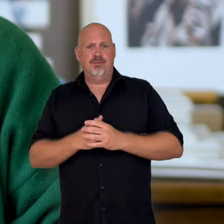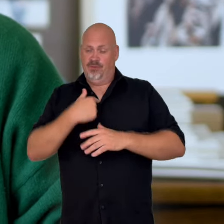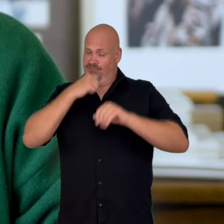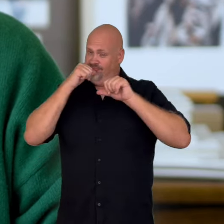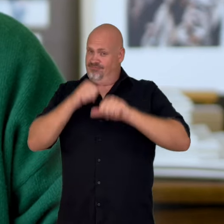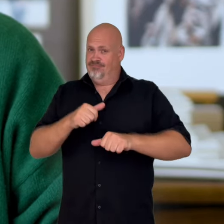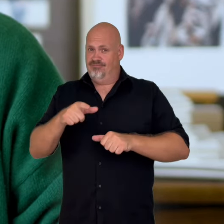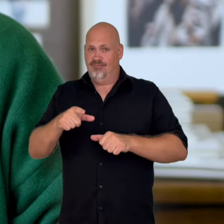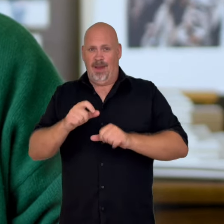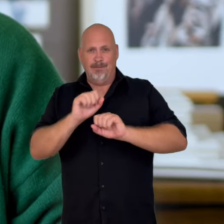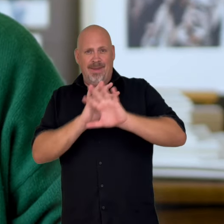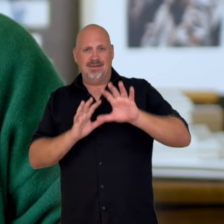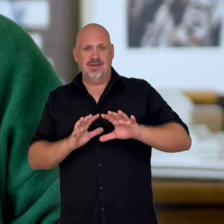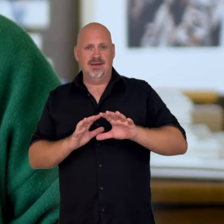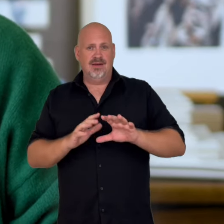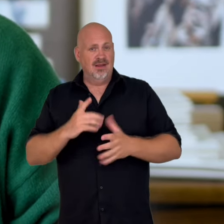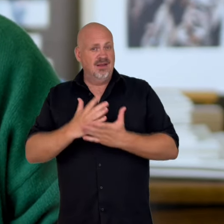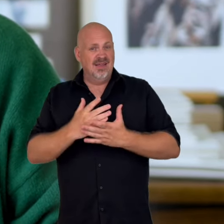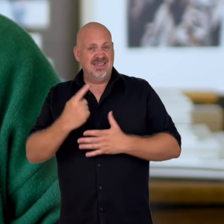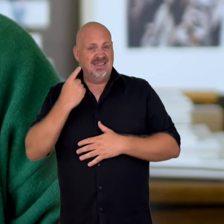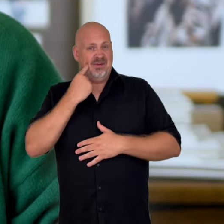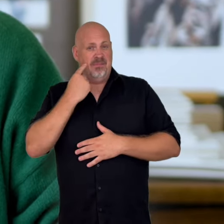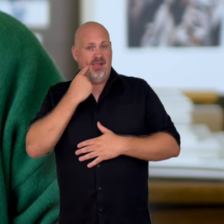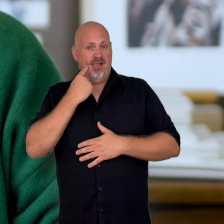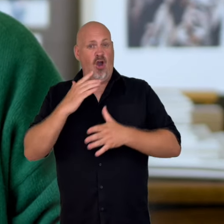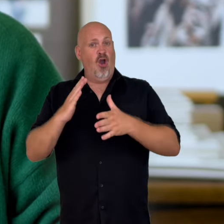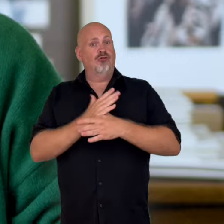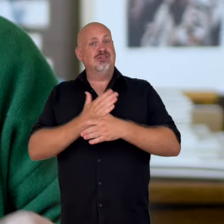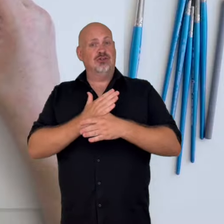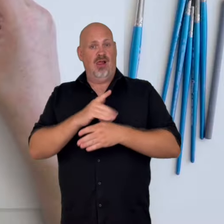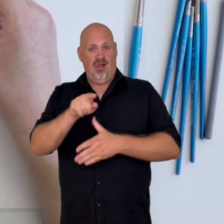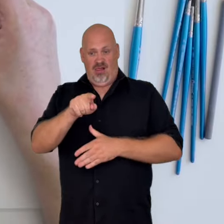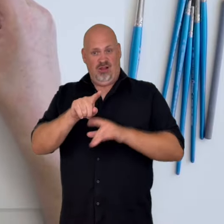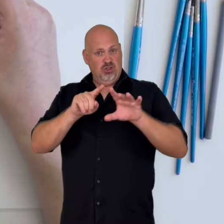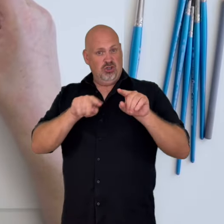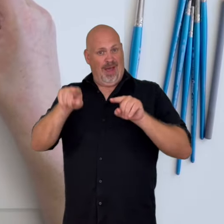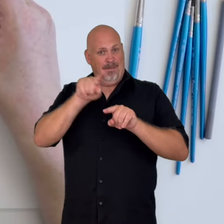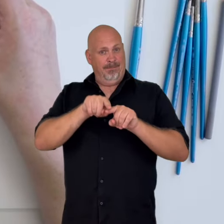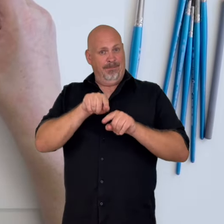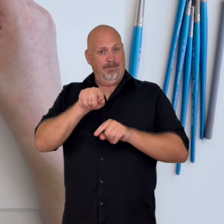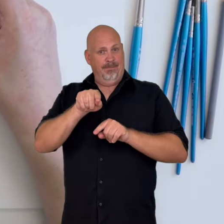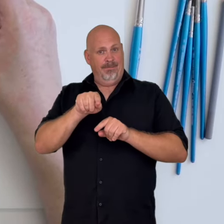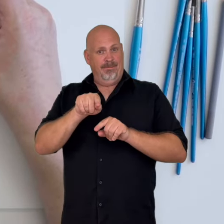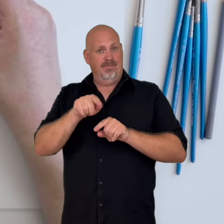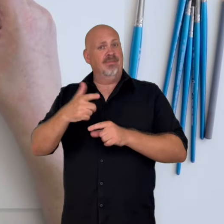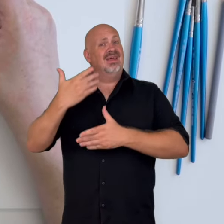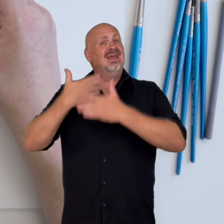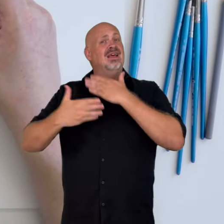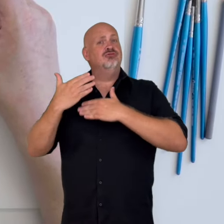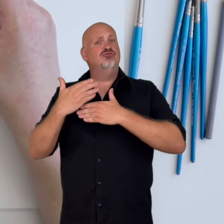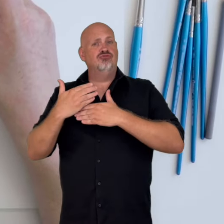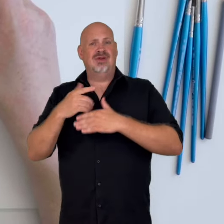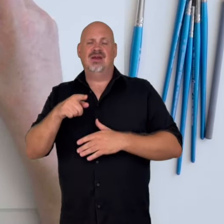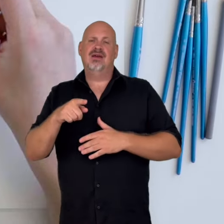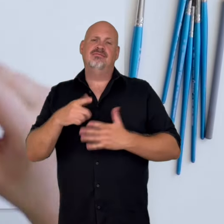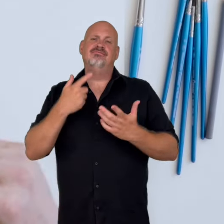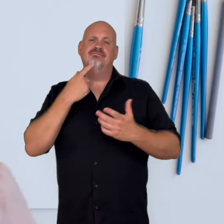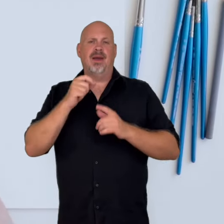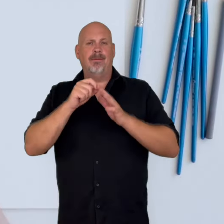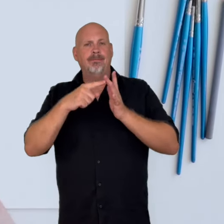context. Paisley is one of my favourite patterns. It is very simple in its original shape like this.